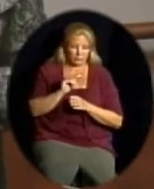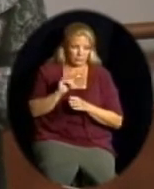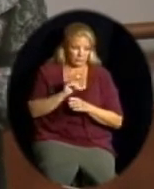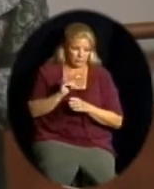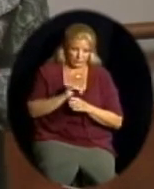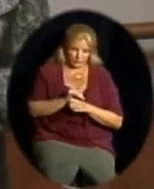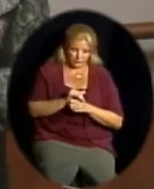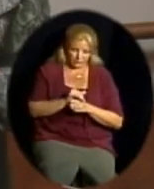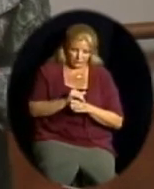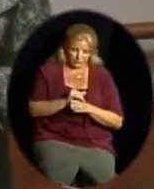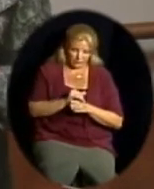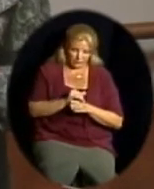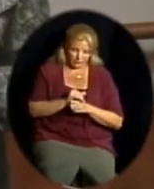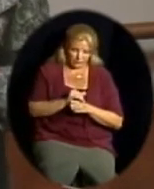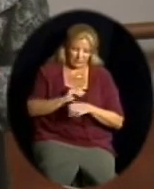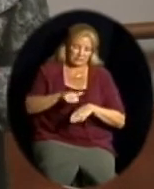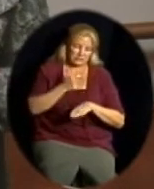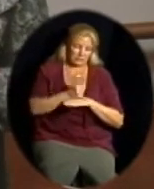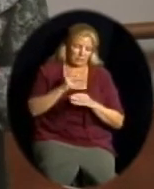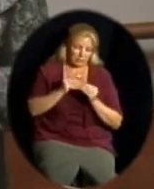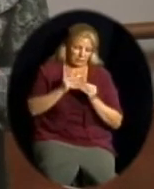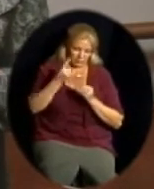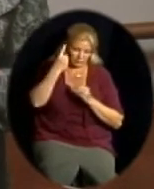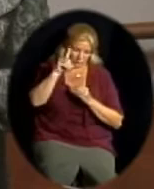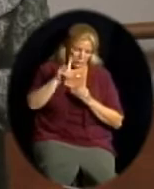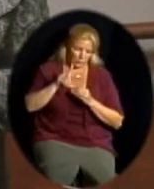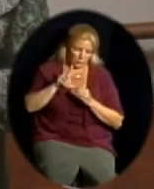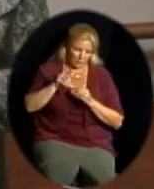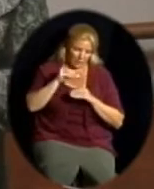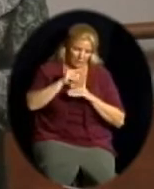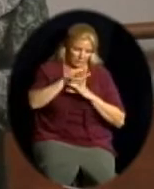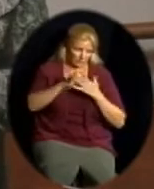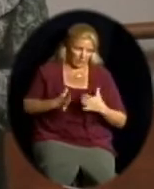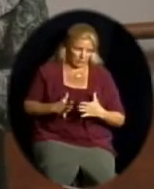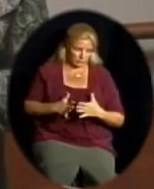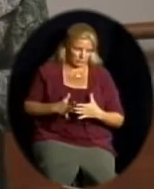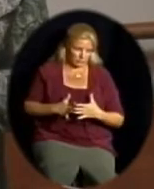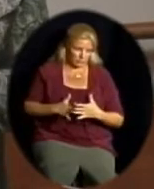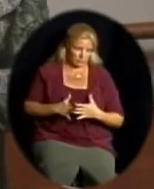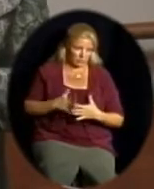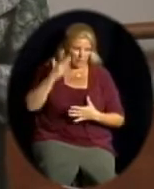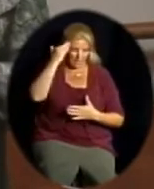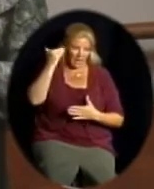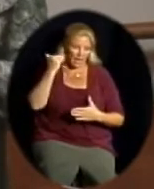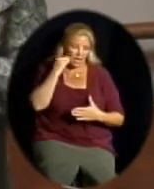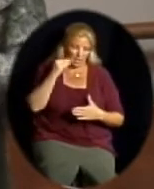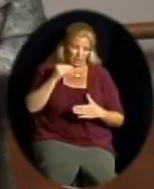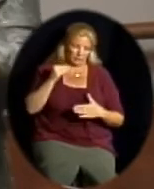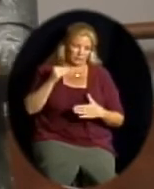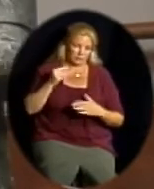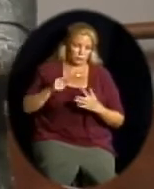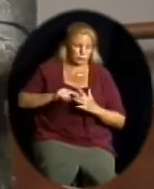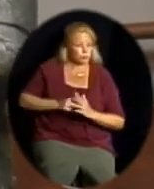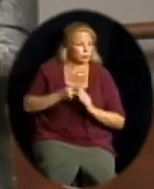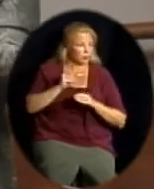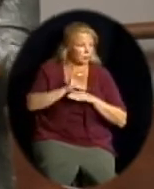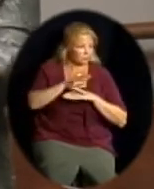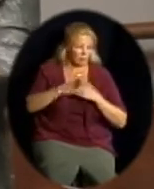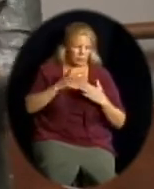Head Start Advisory Board, and we have tonight as an action item the naming of elementary school number